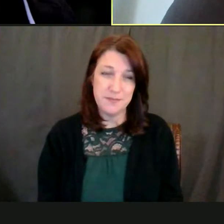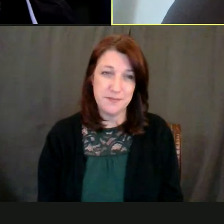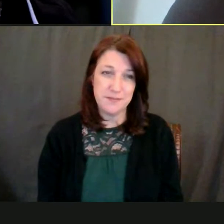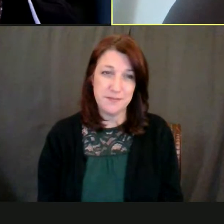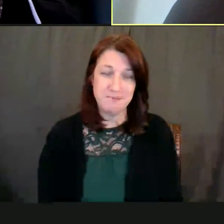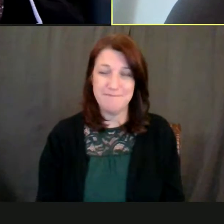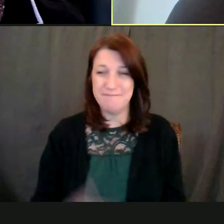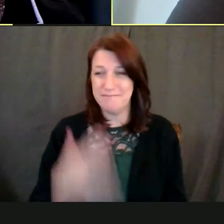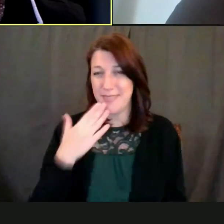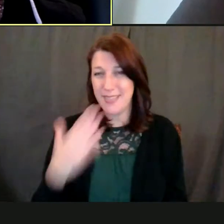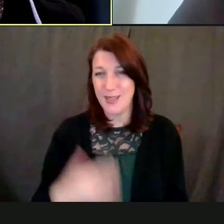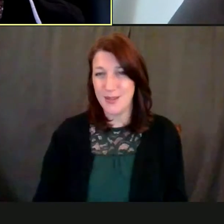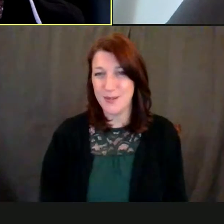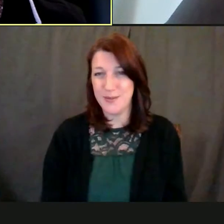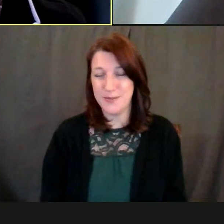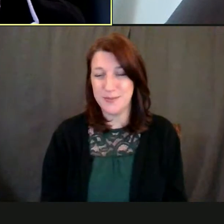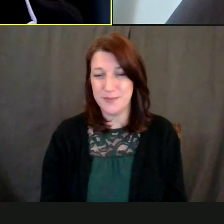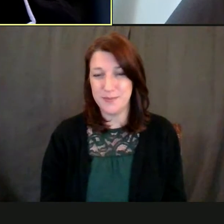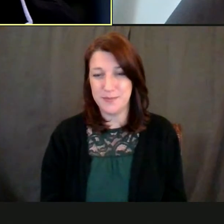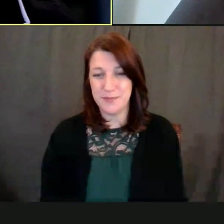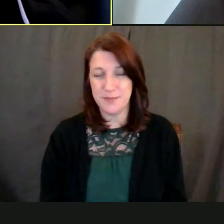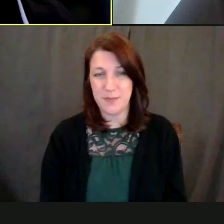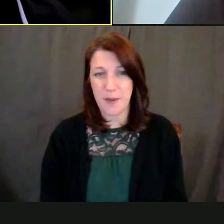Great, thank you.